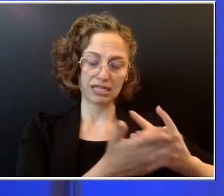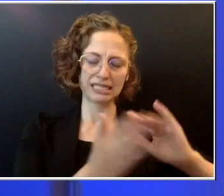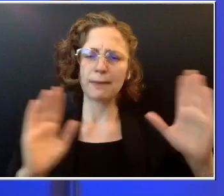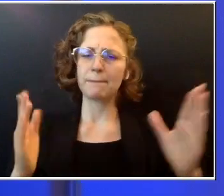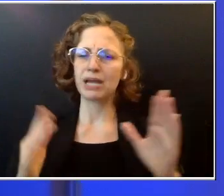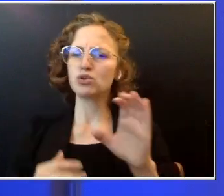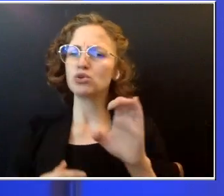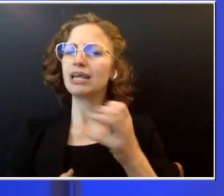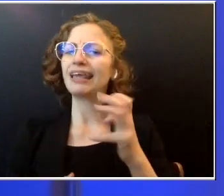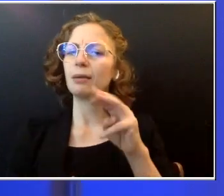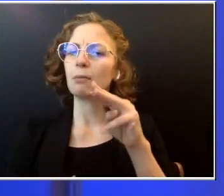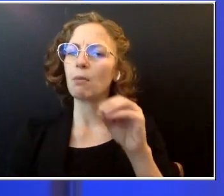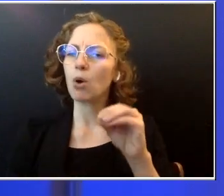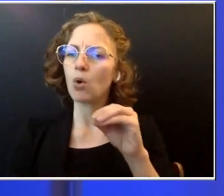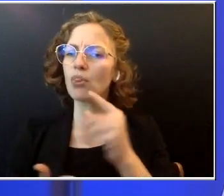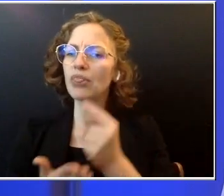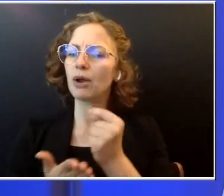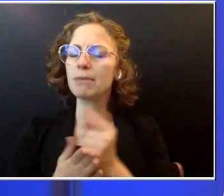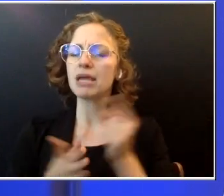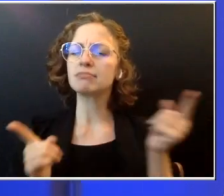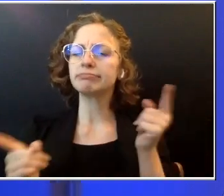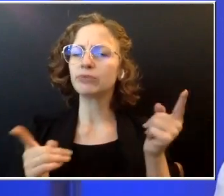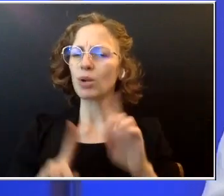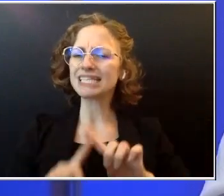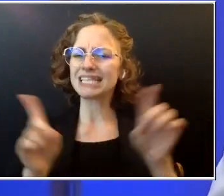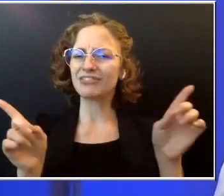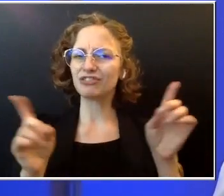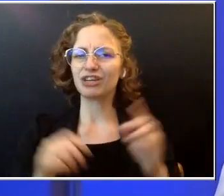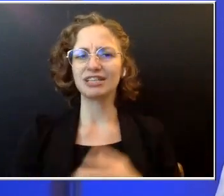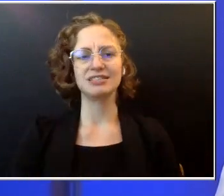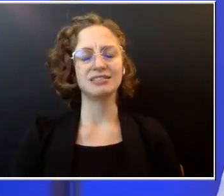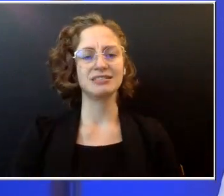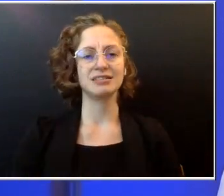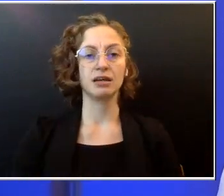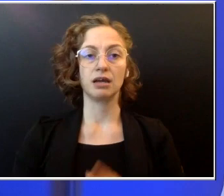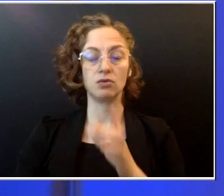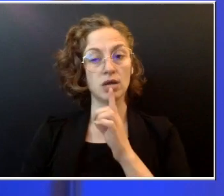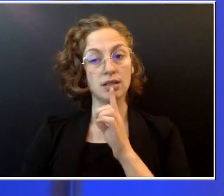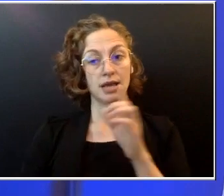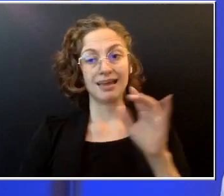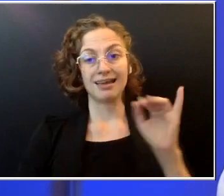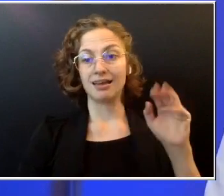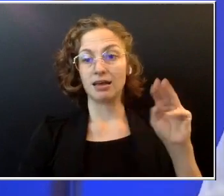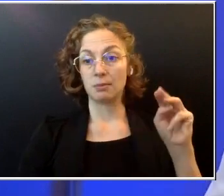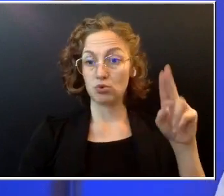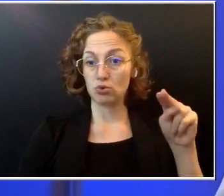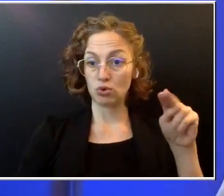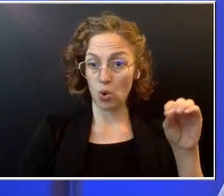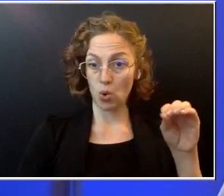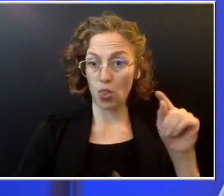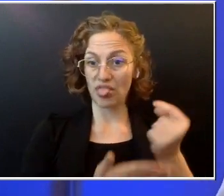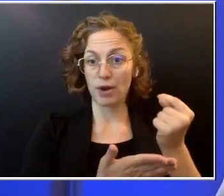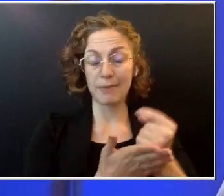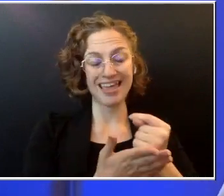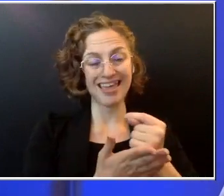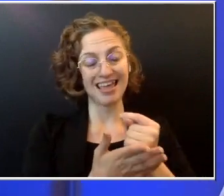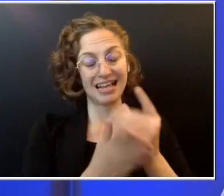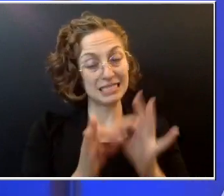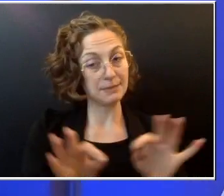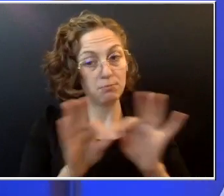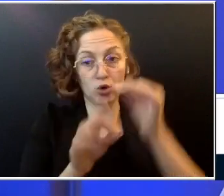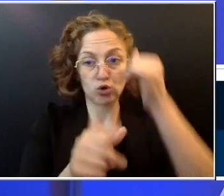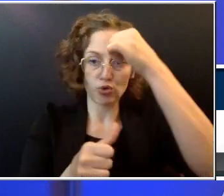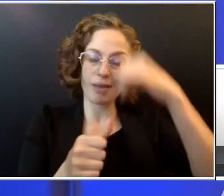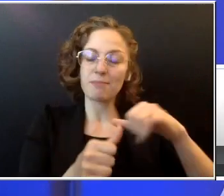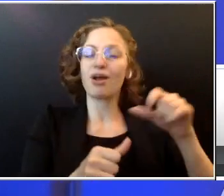cancer. The first thing I tell a patient that's about to start immunotherapy is this is not chemotherapy. Because everybody has a good idea of what side